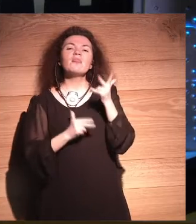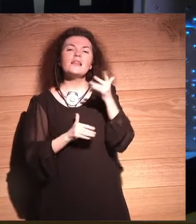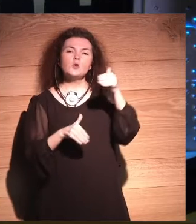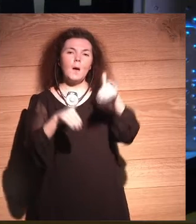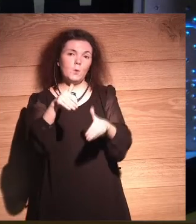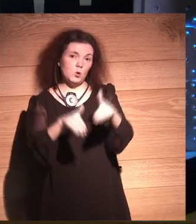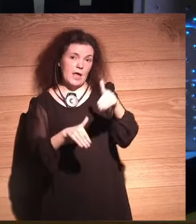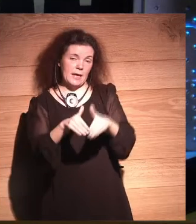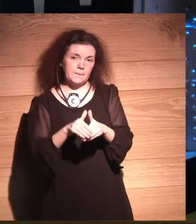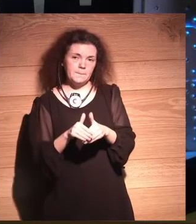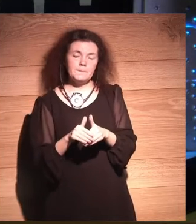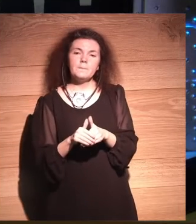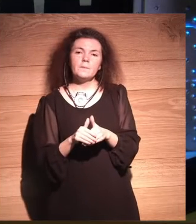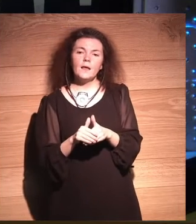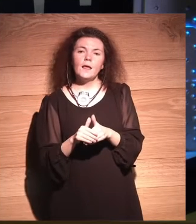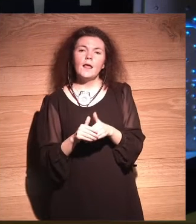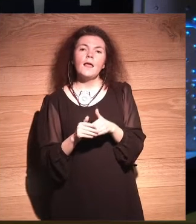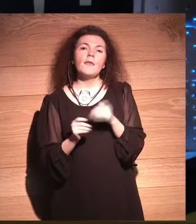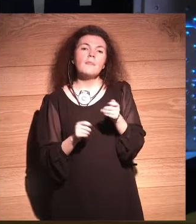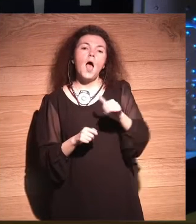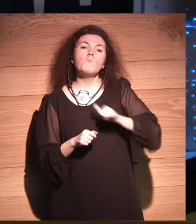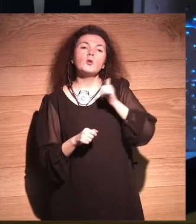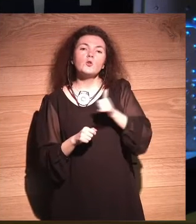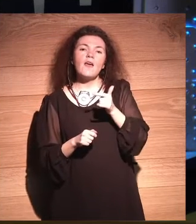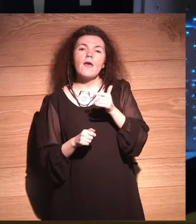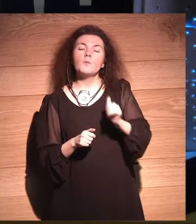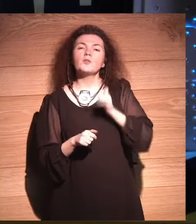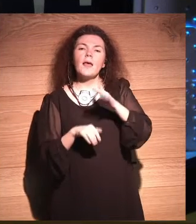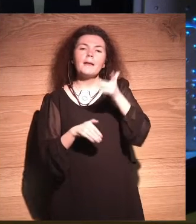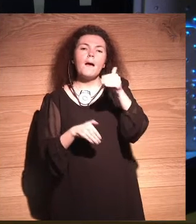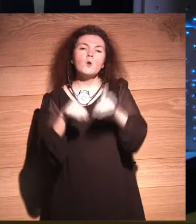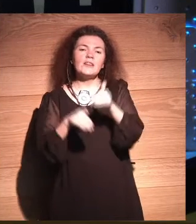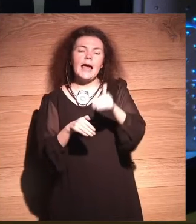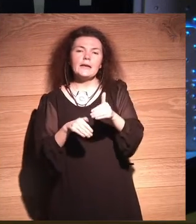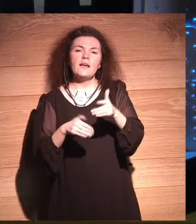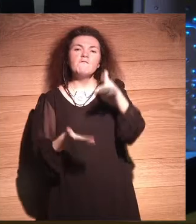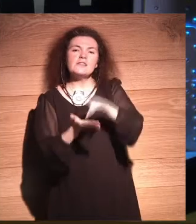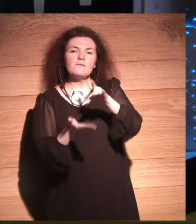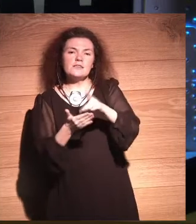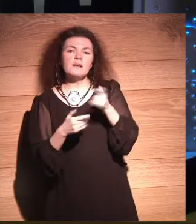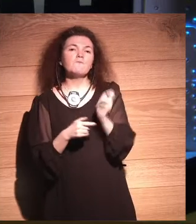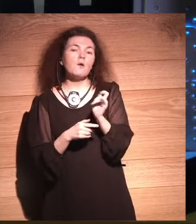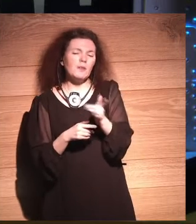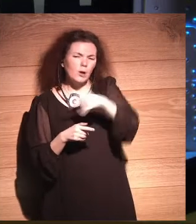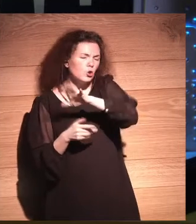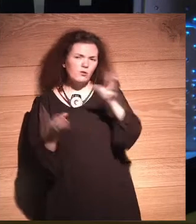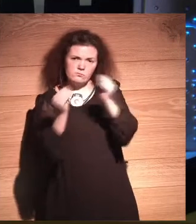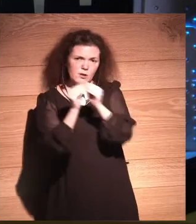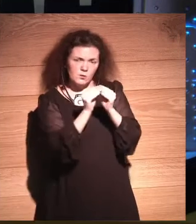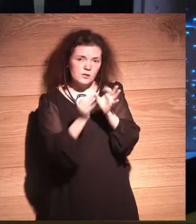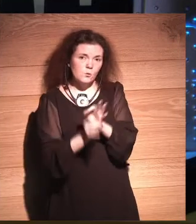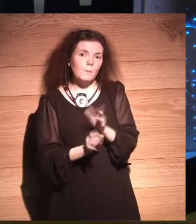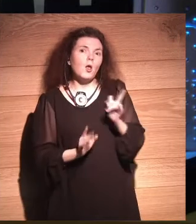often than just once a year. But I think we can all agree, and this is not a political, I should be careful, this is not a